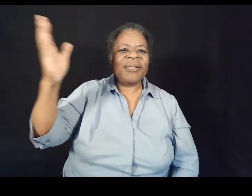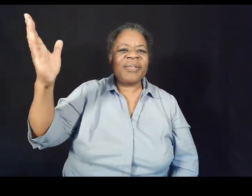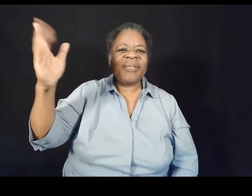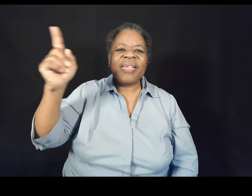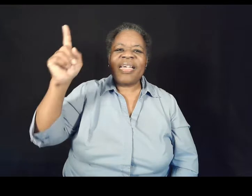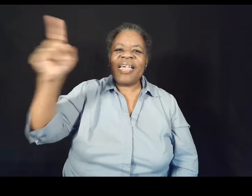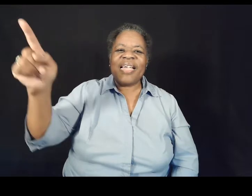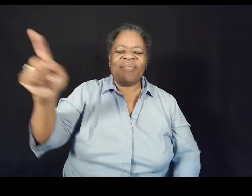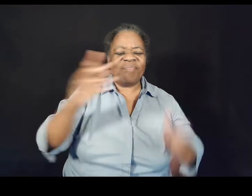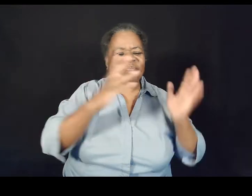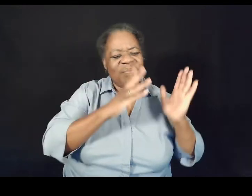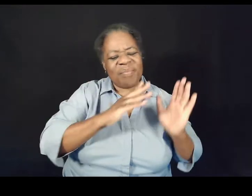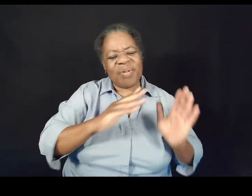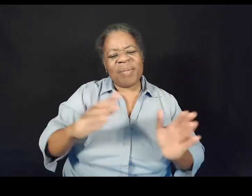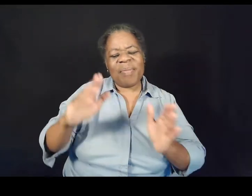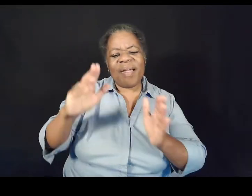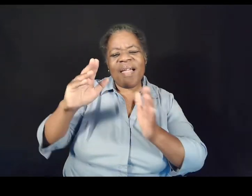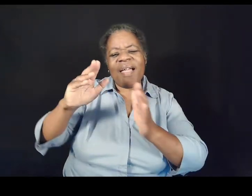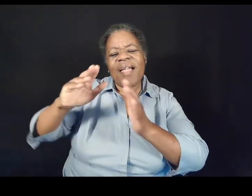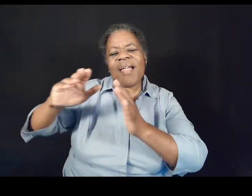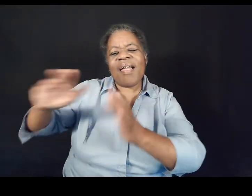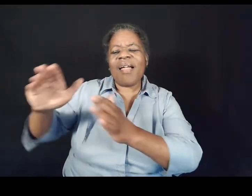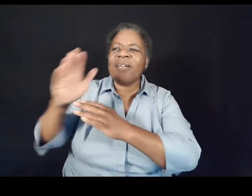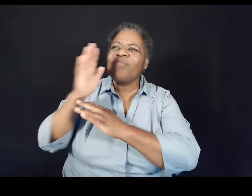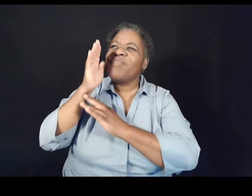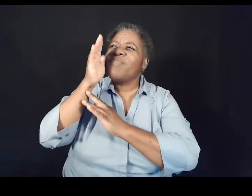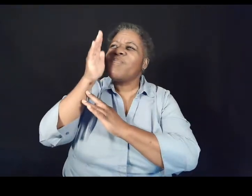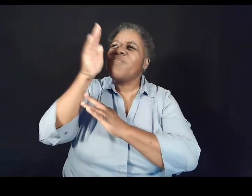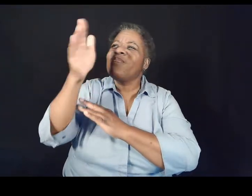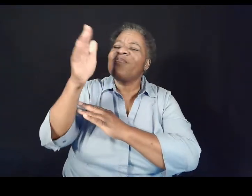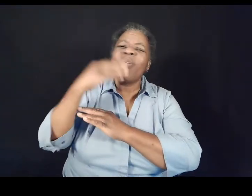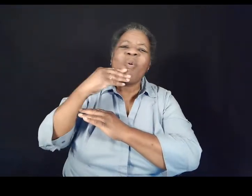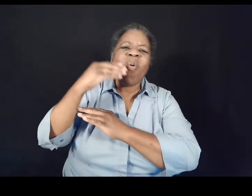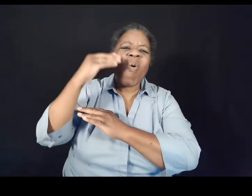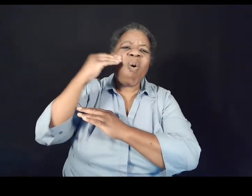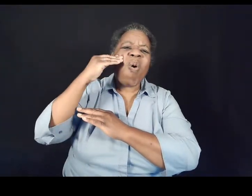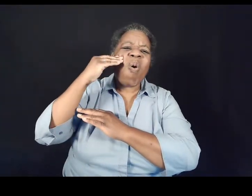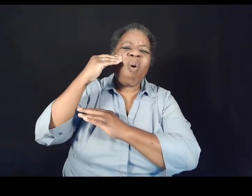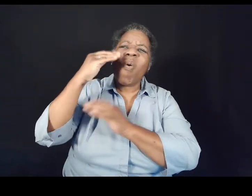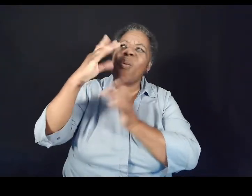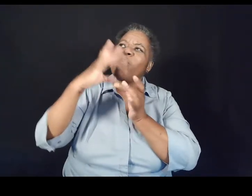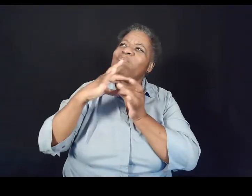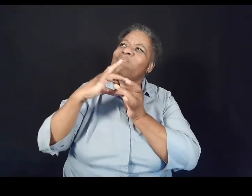Prepared a place that I'll call my home.